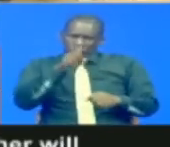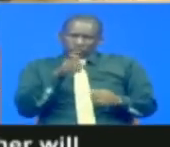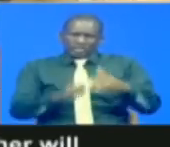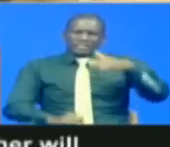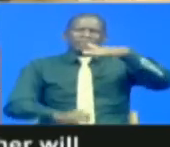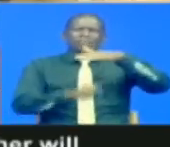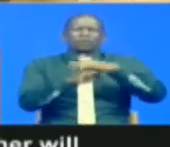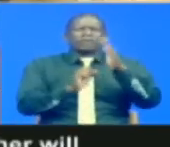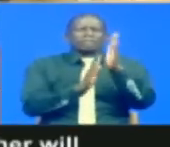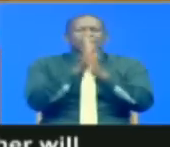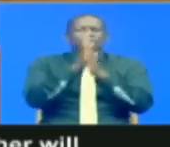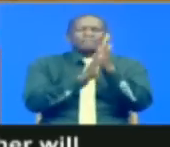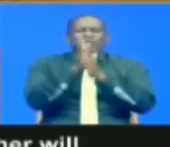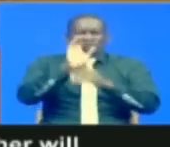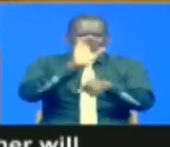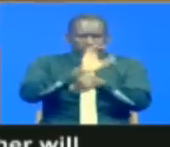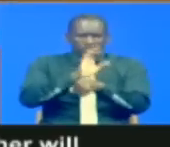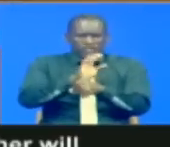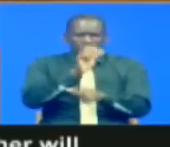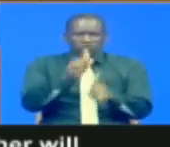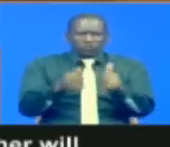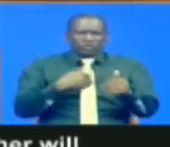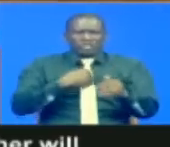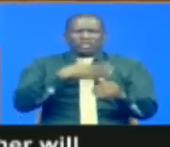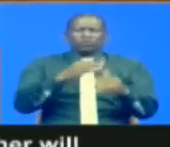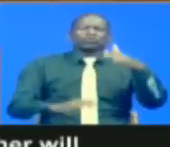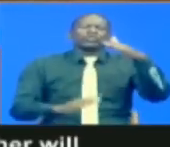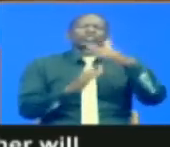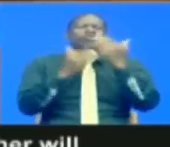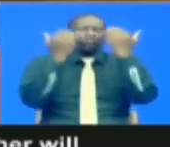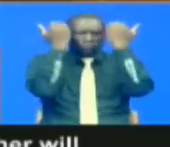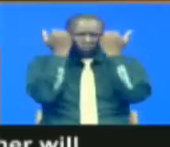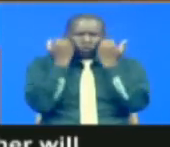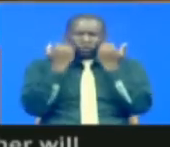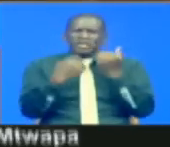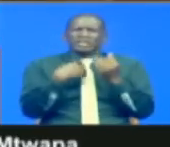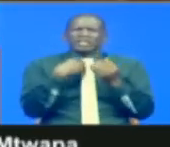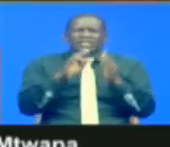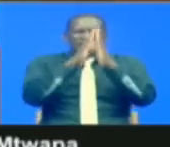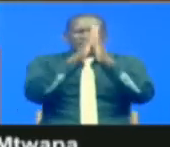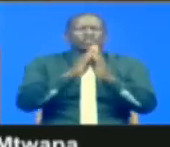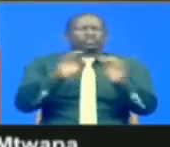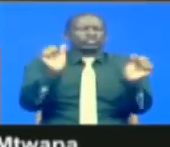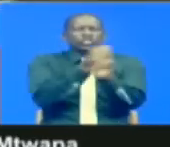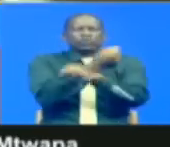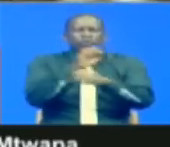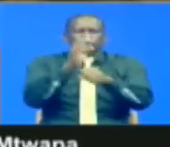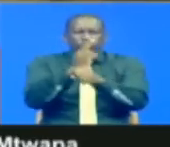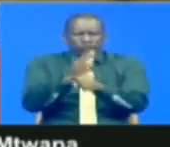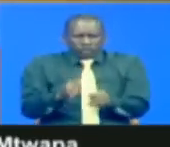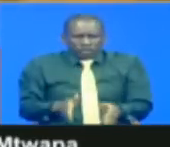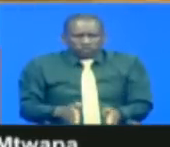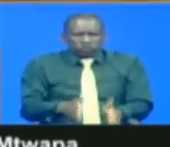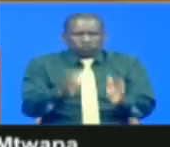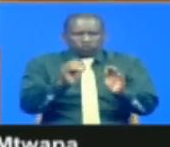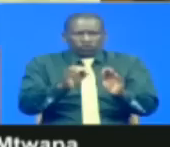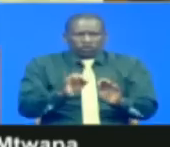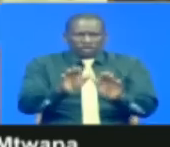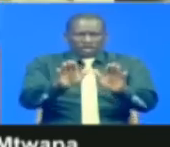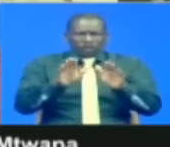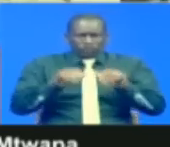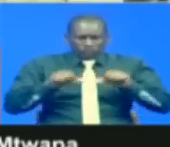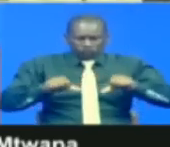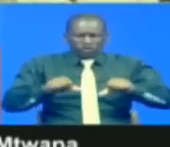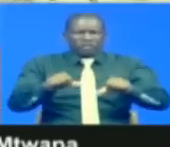by the Methodist Church, which had moved to the Supreme Court, saying that religion could not be used as a way of escaping adherence